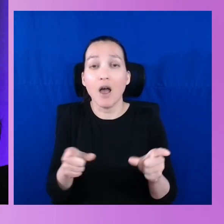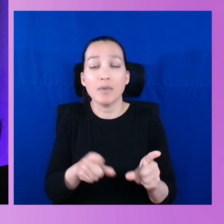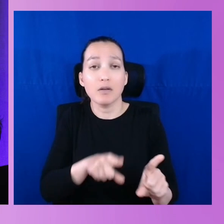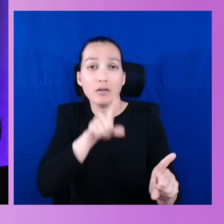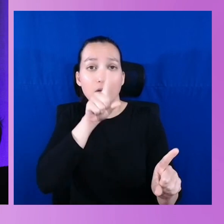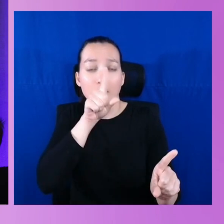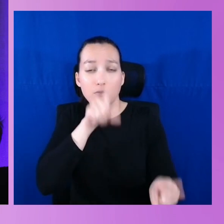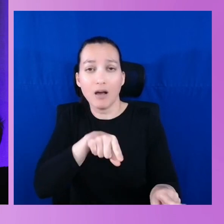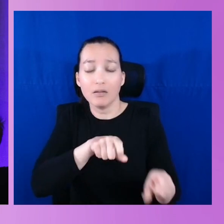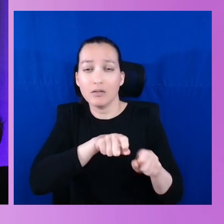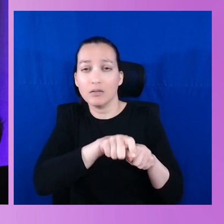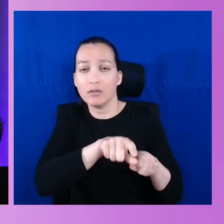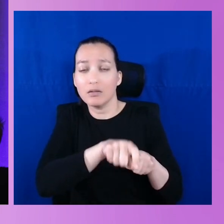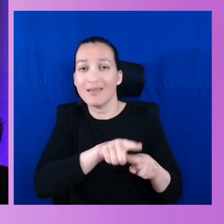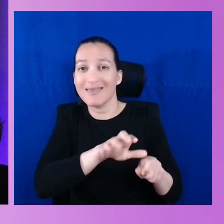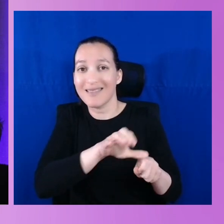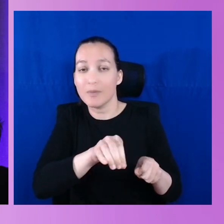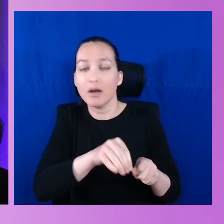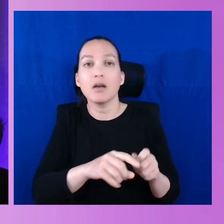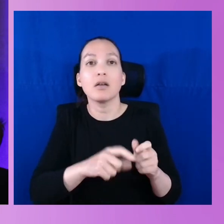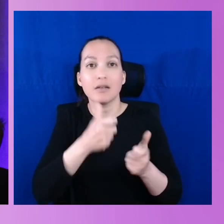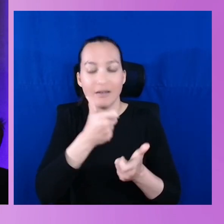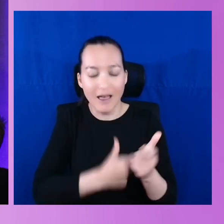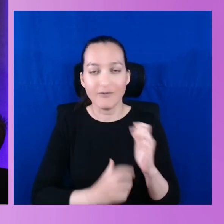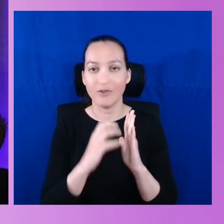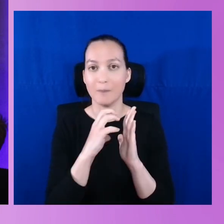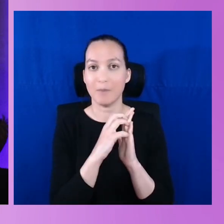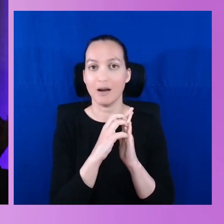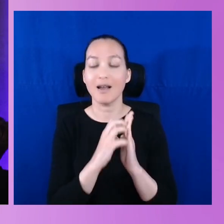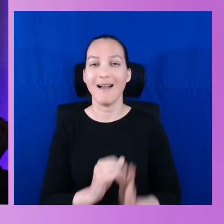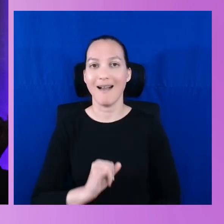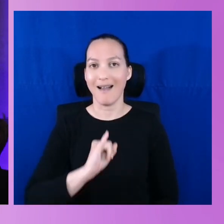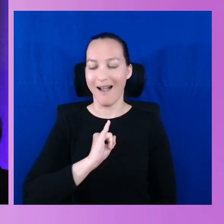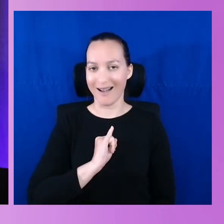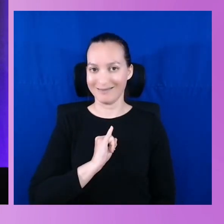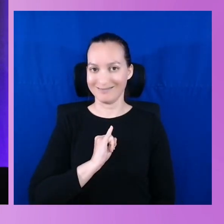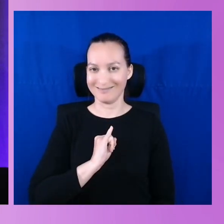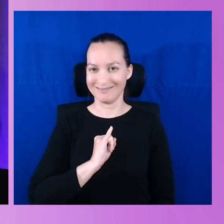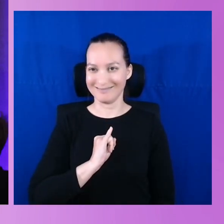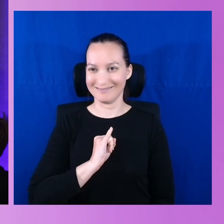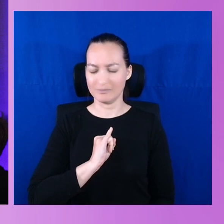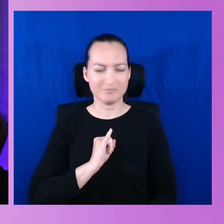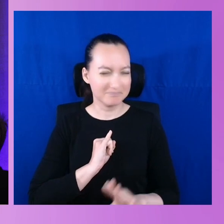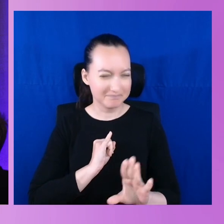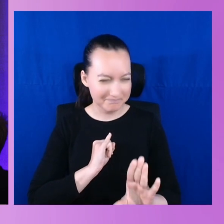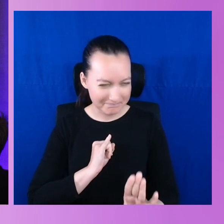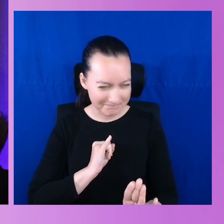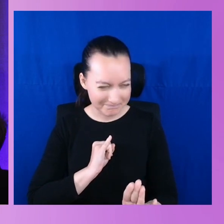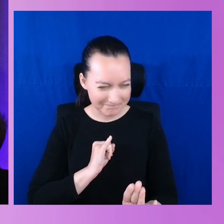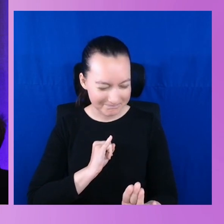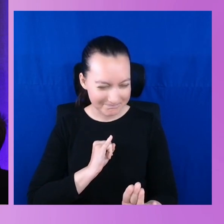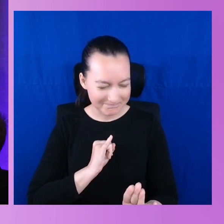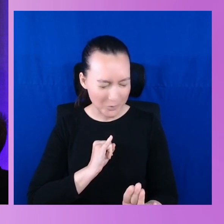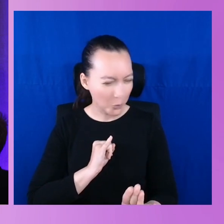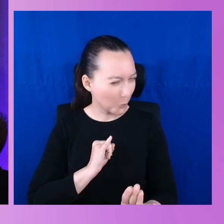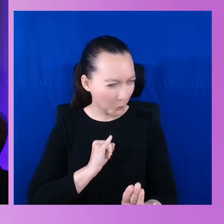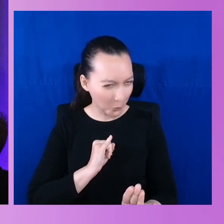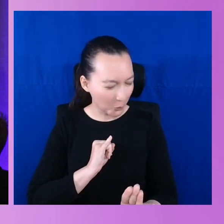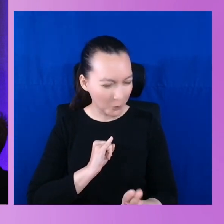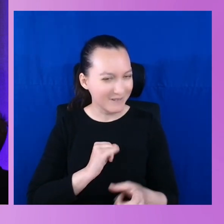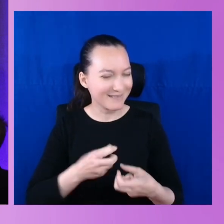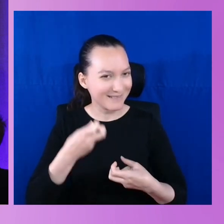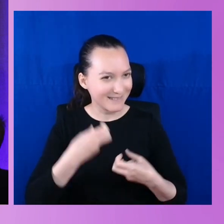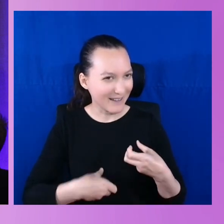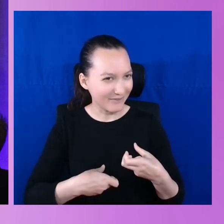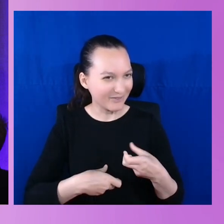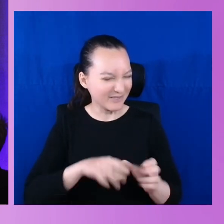back to these companies, he starts every paragraph with the word I. And she said, it's just really hard not to do that. And